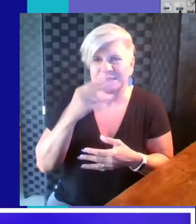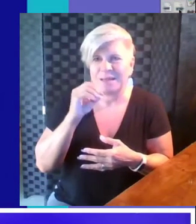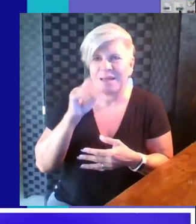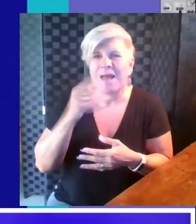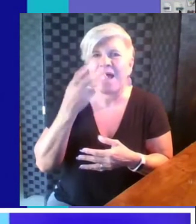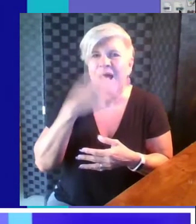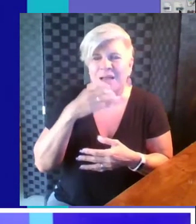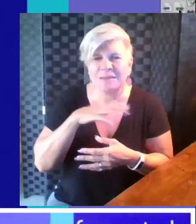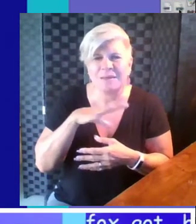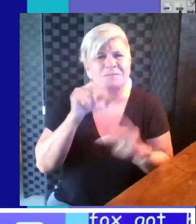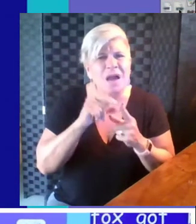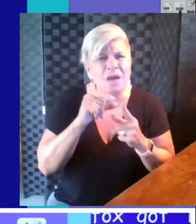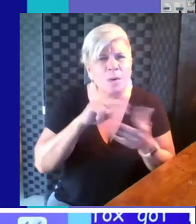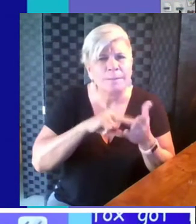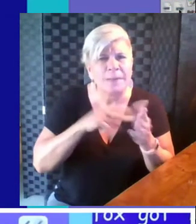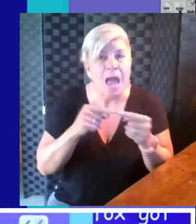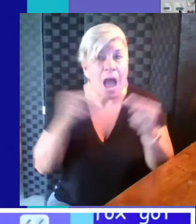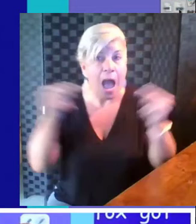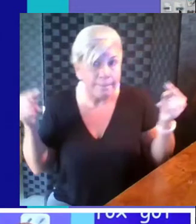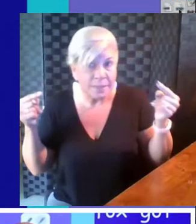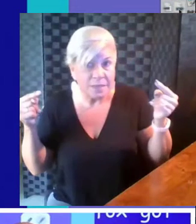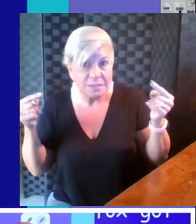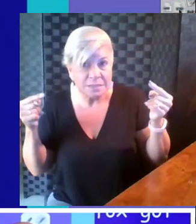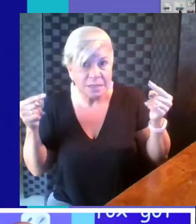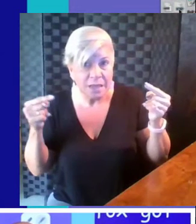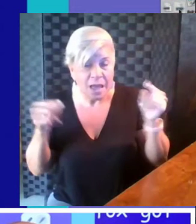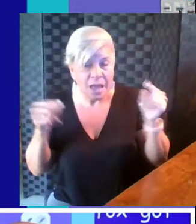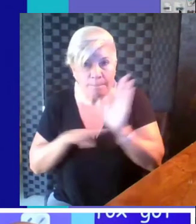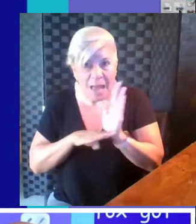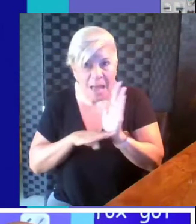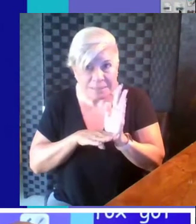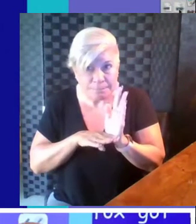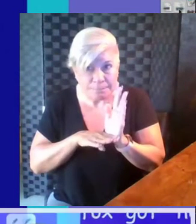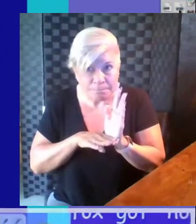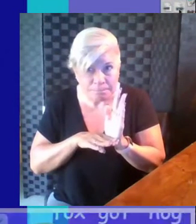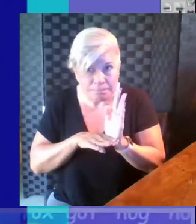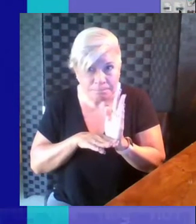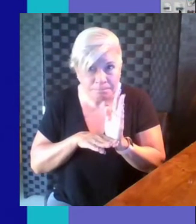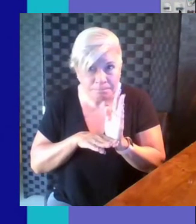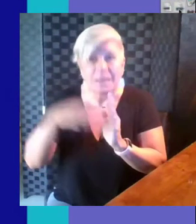Hot. Find a word that means the opposite of bottom.